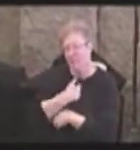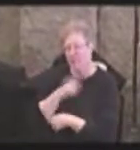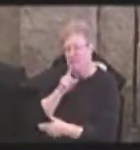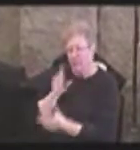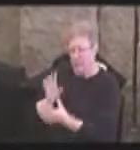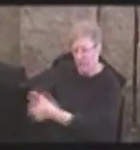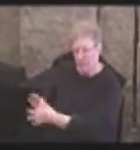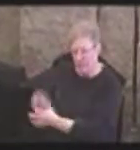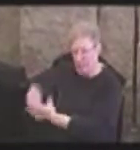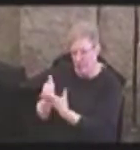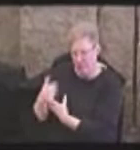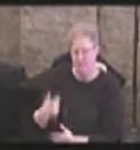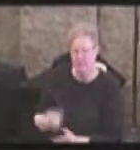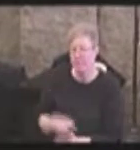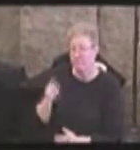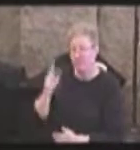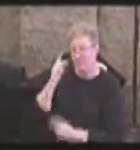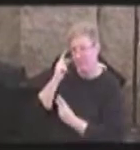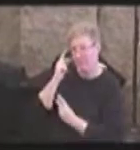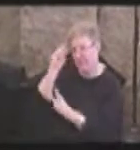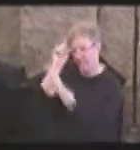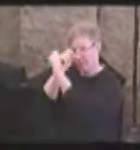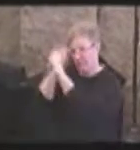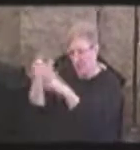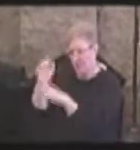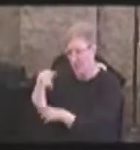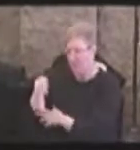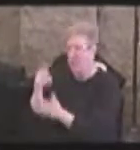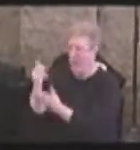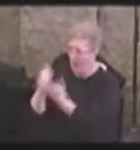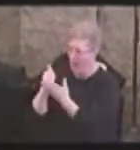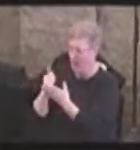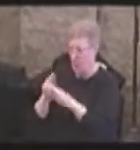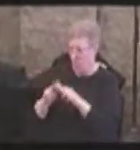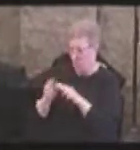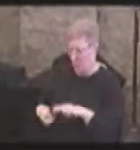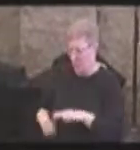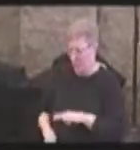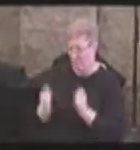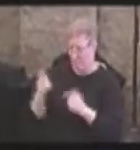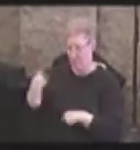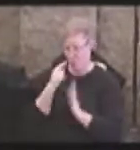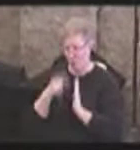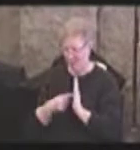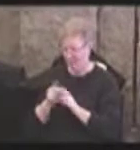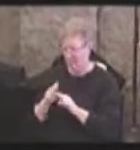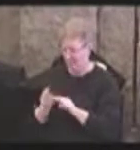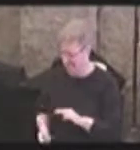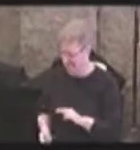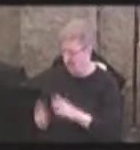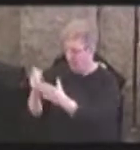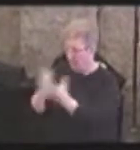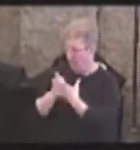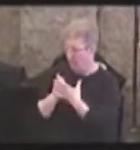me here. This Vision app has allowed me to lose quite a bit of weight. Many of you have commented on that in the past. It's allowed me to manifest a new